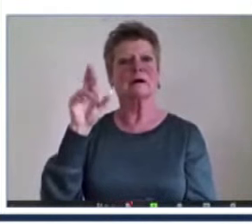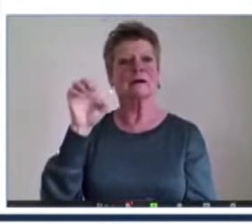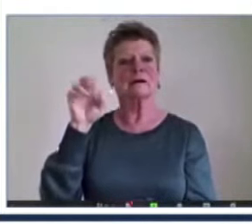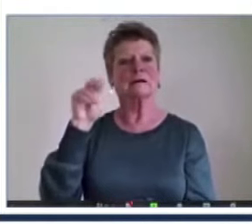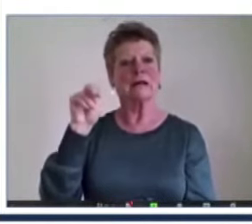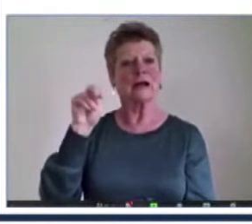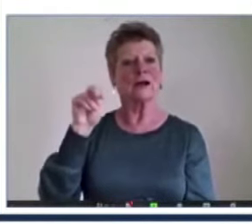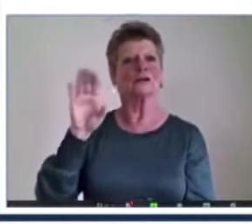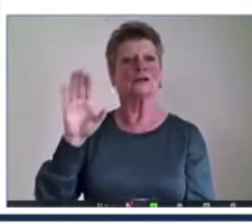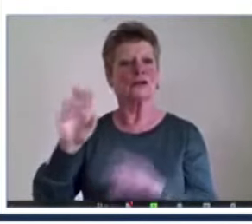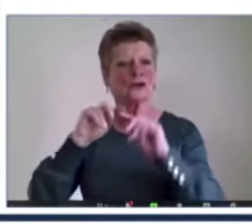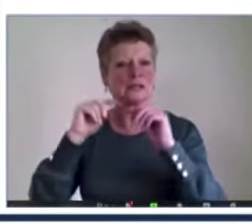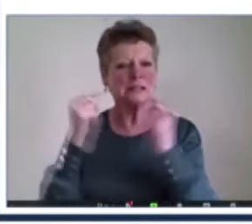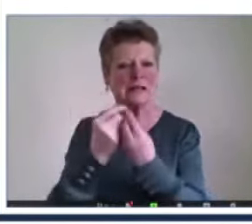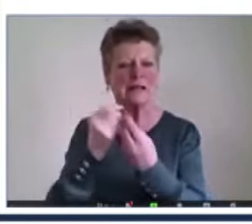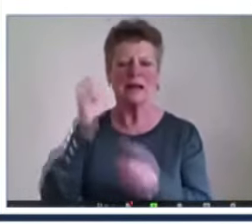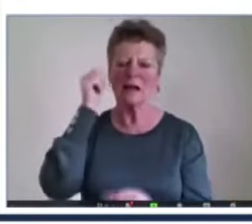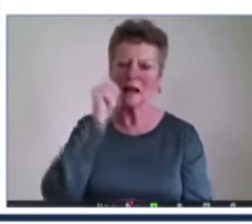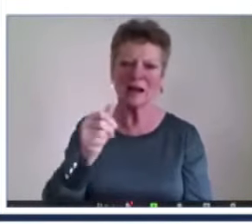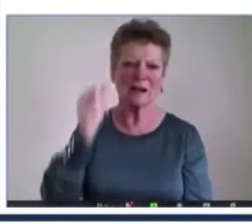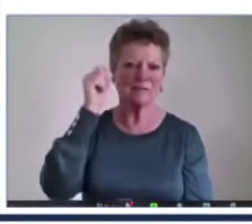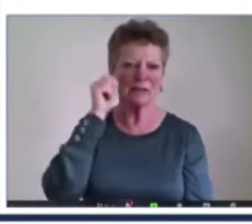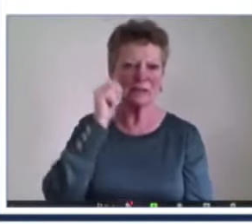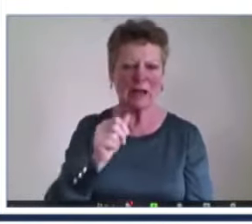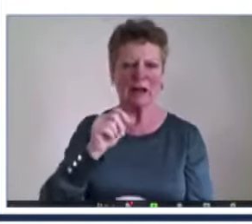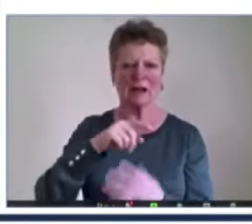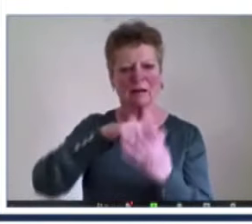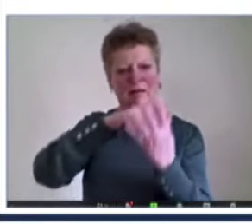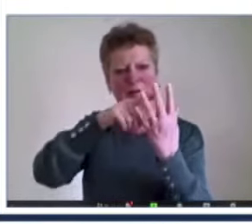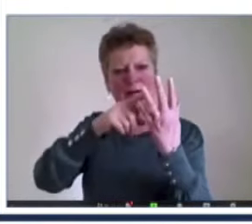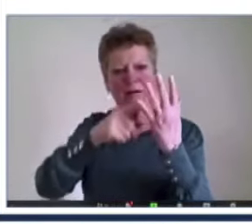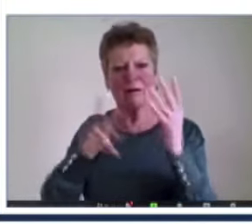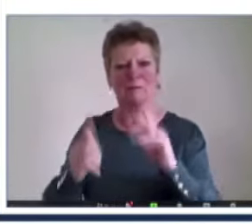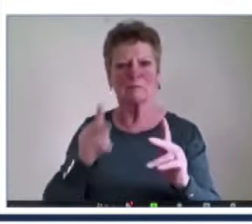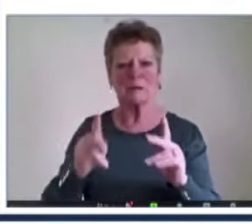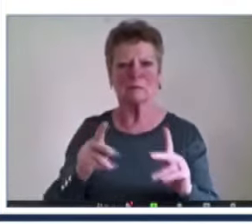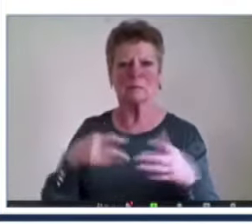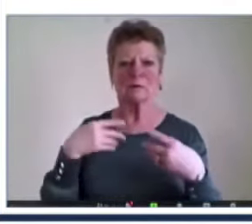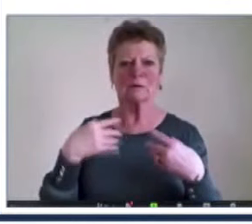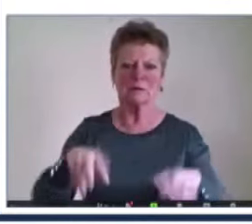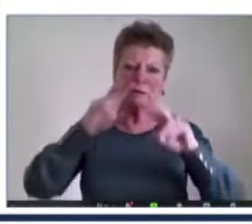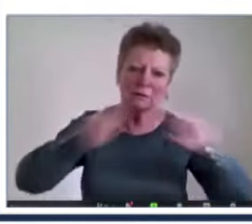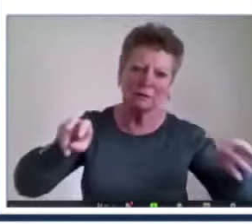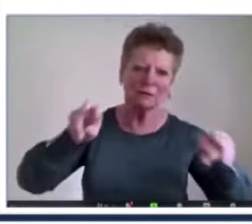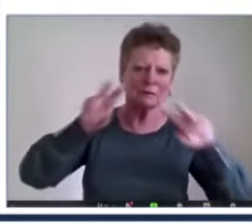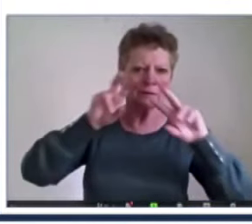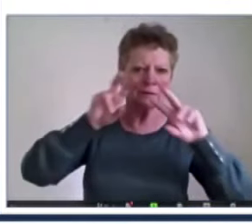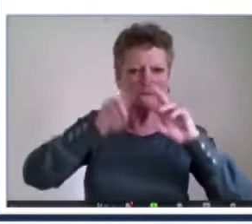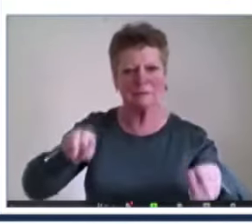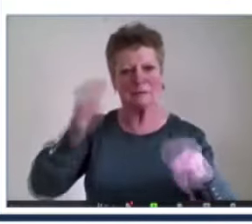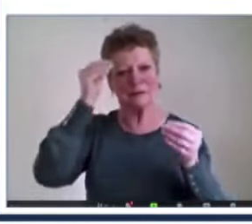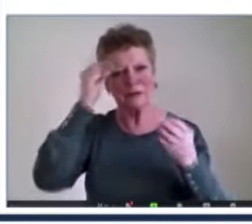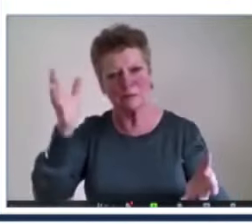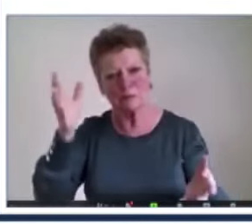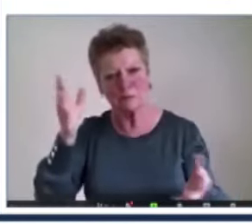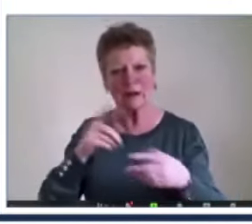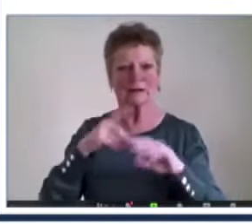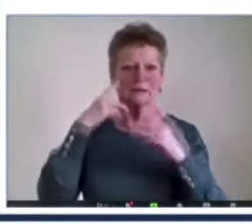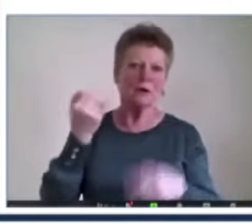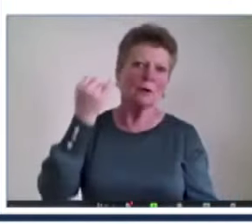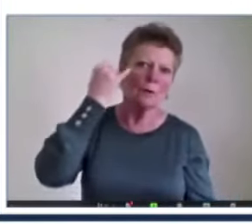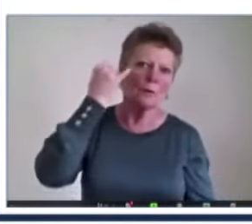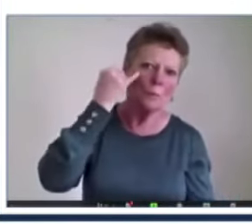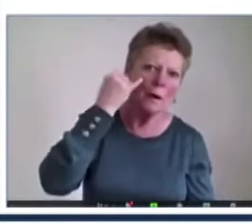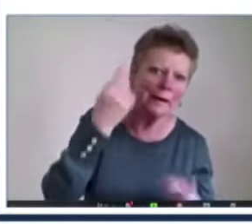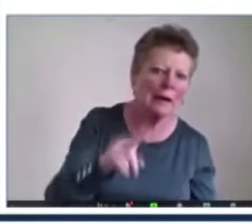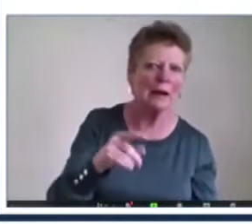Health Authority, every single day, all these people are tirelessly analyzing the data, running what-if scenarios,